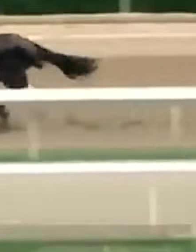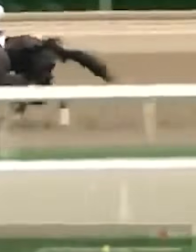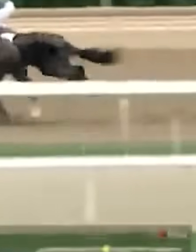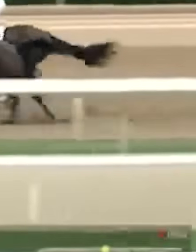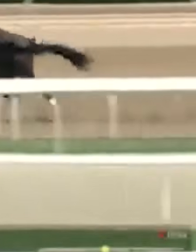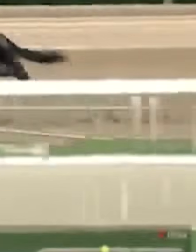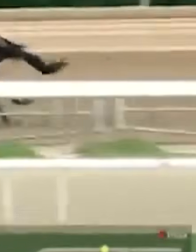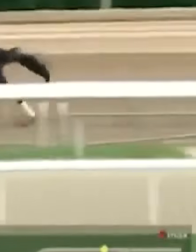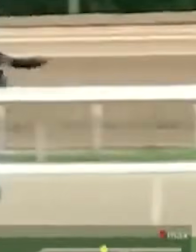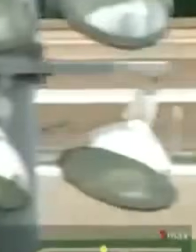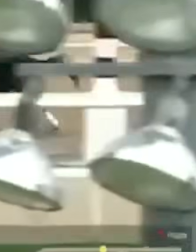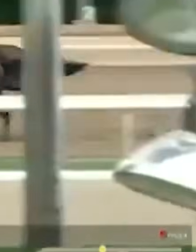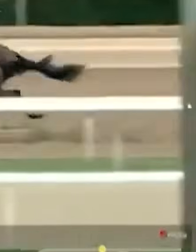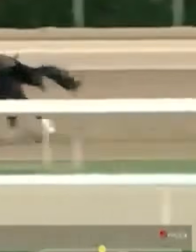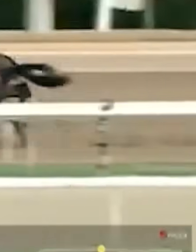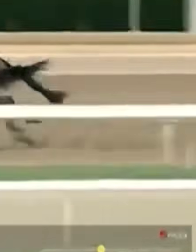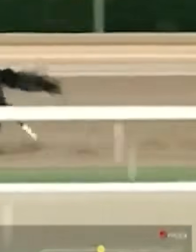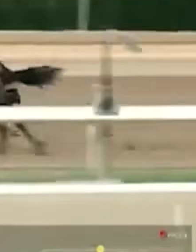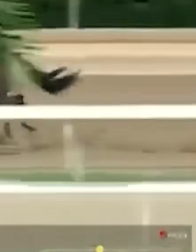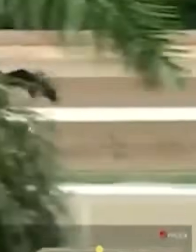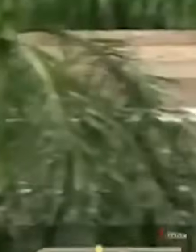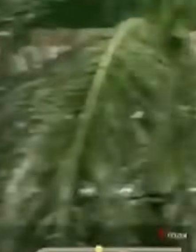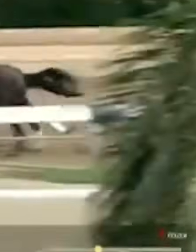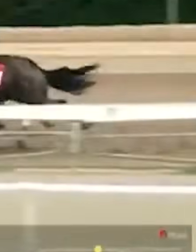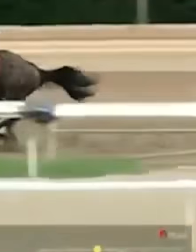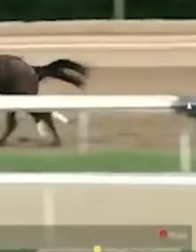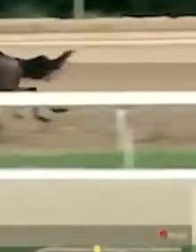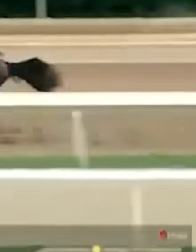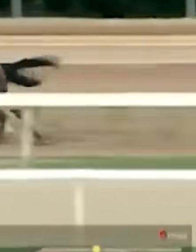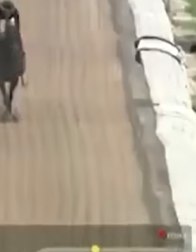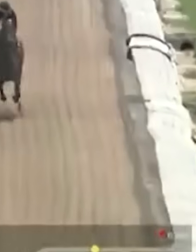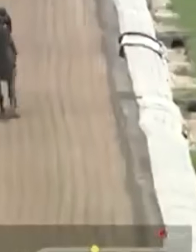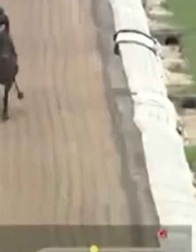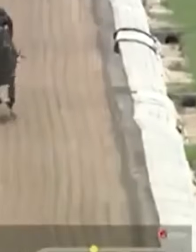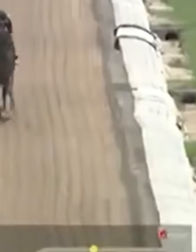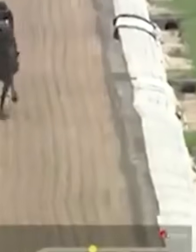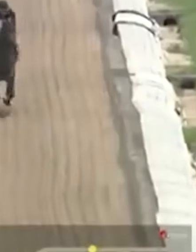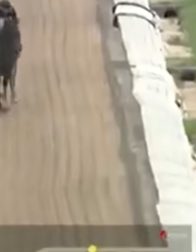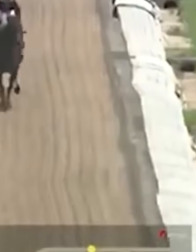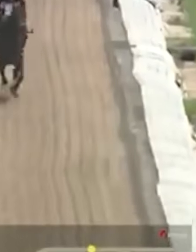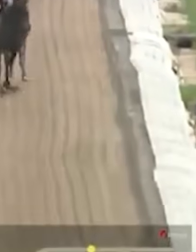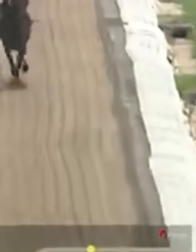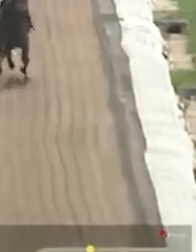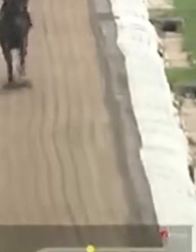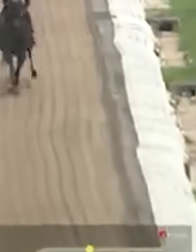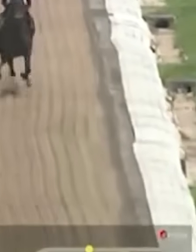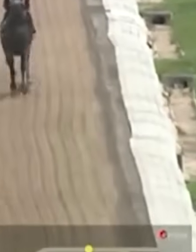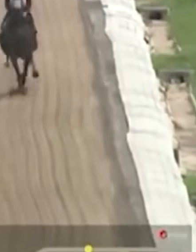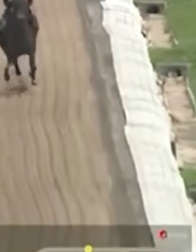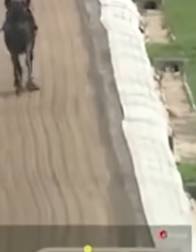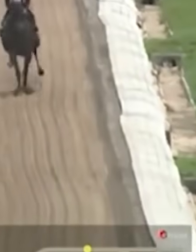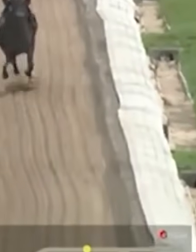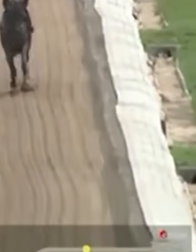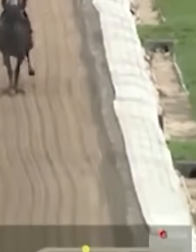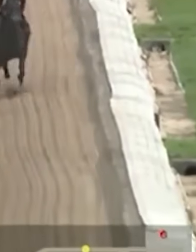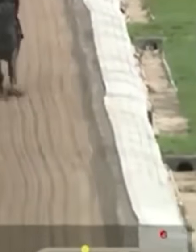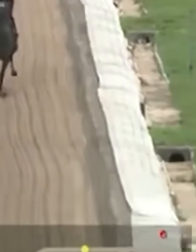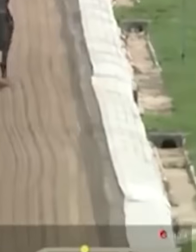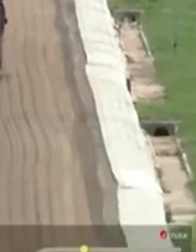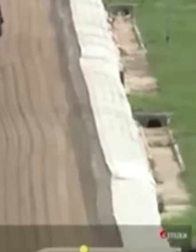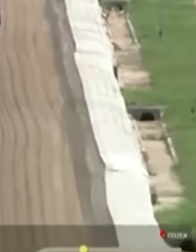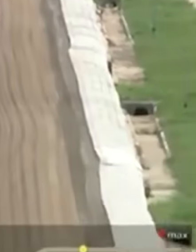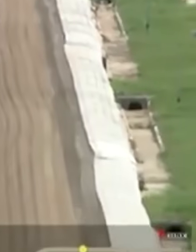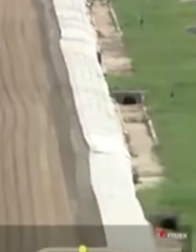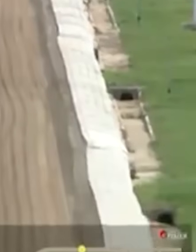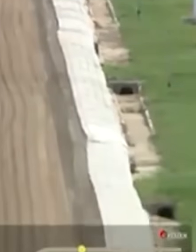outside, Parlay Pauline with La Rodada in that second flight of runners. 3 back to Mystrial Wind, and the trailer is WinBet Only. In the run to